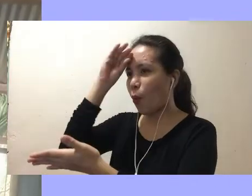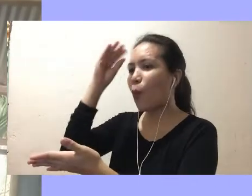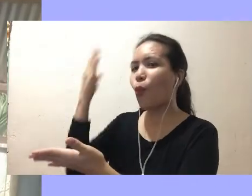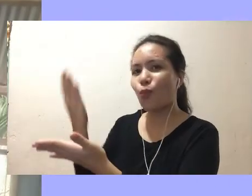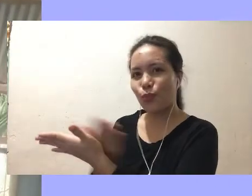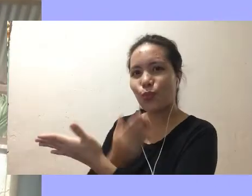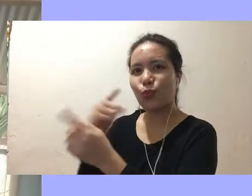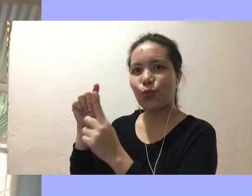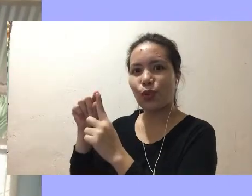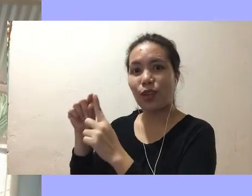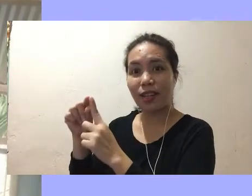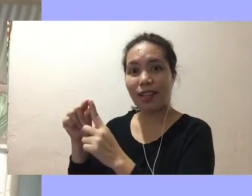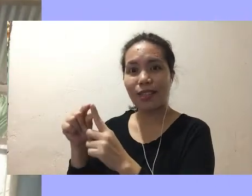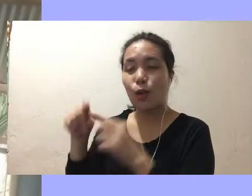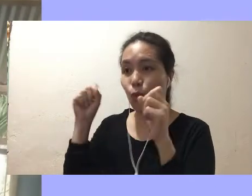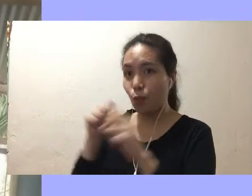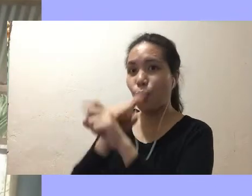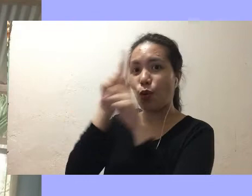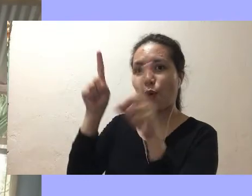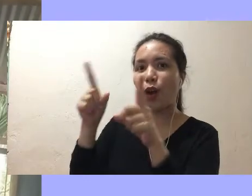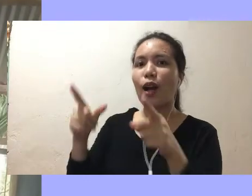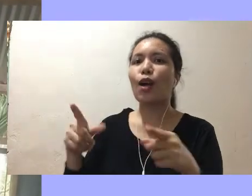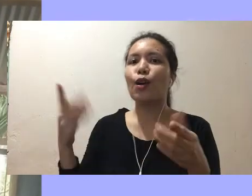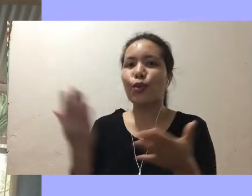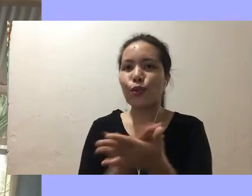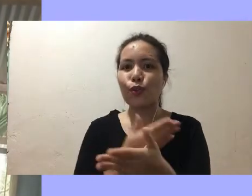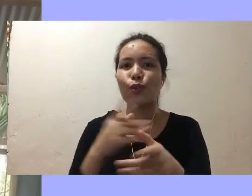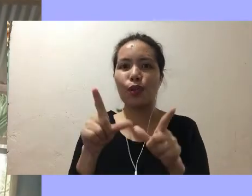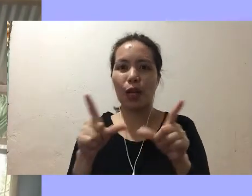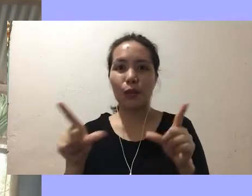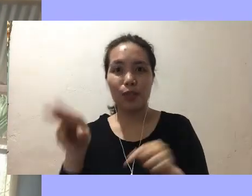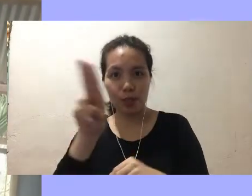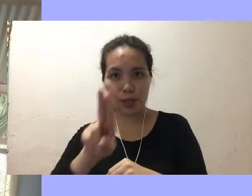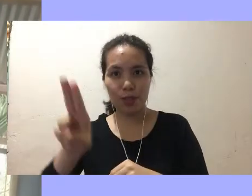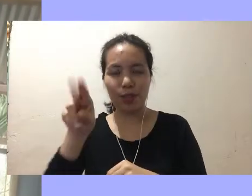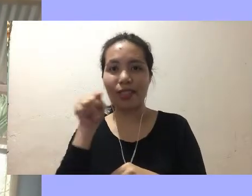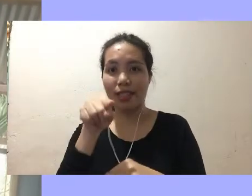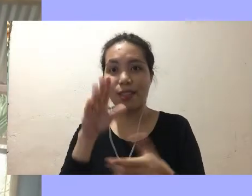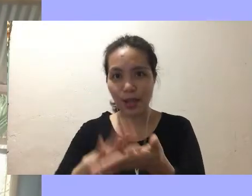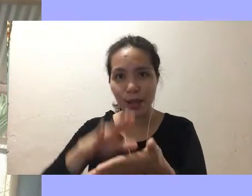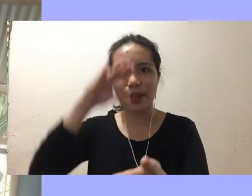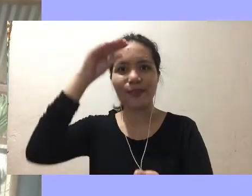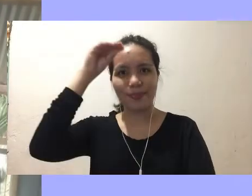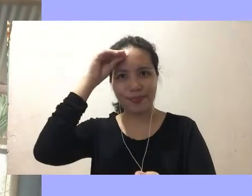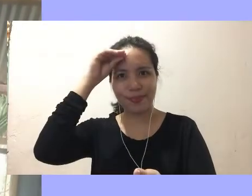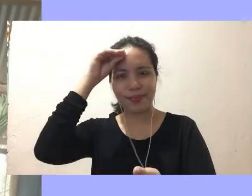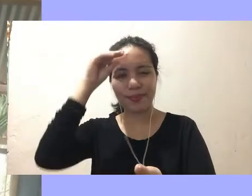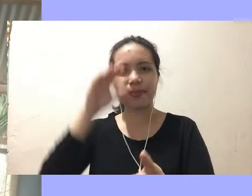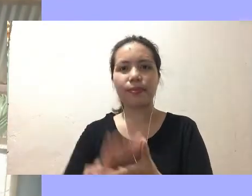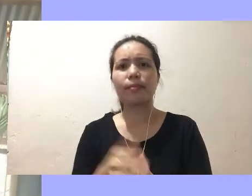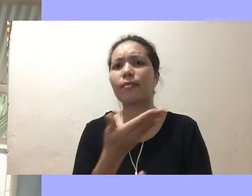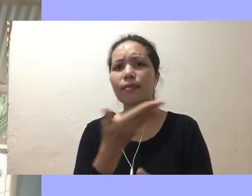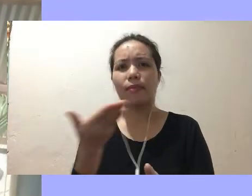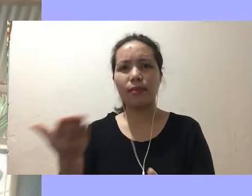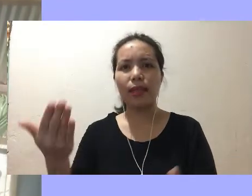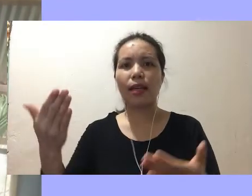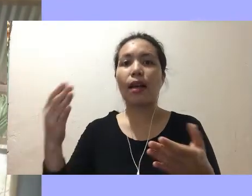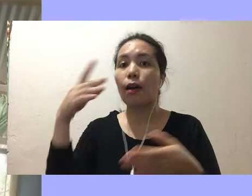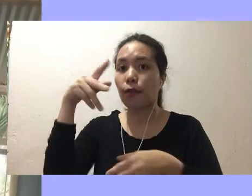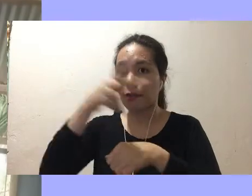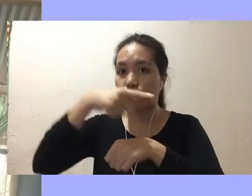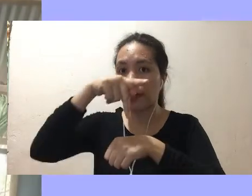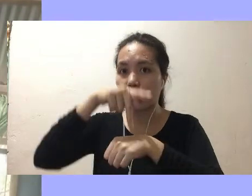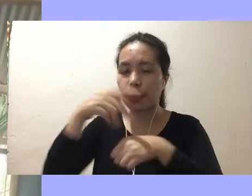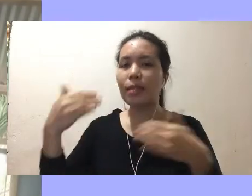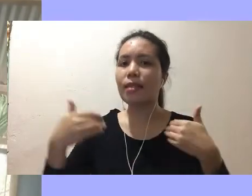you will be very surprised of their language used, because in our country we have we